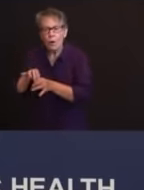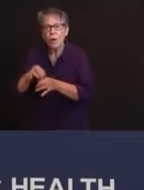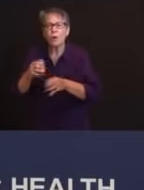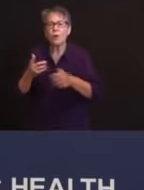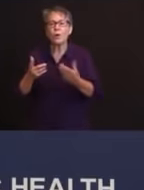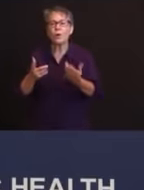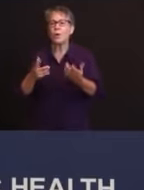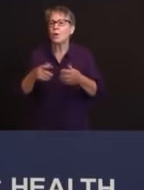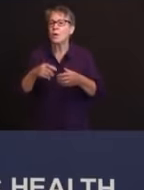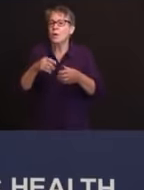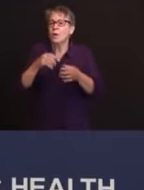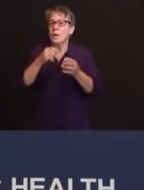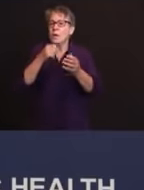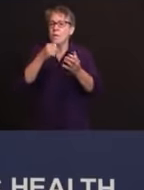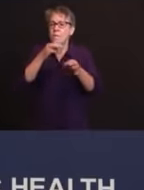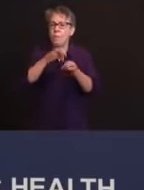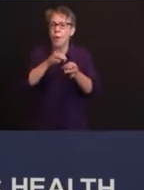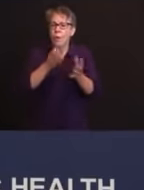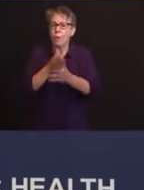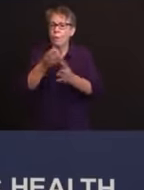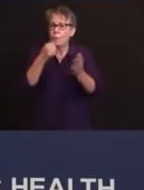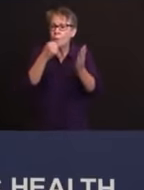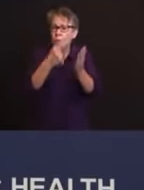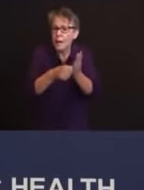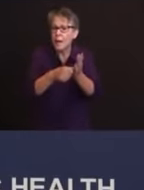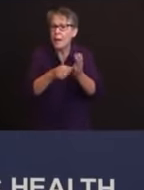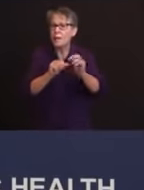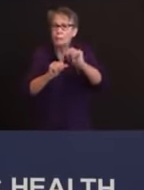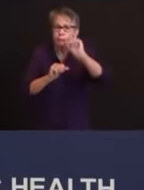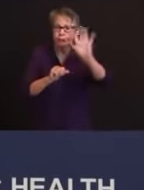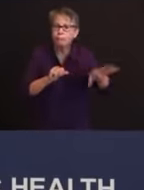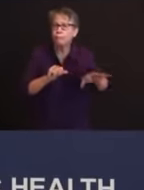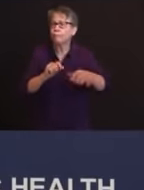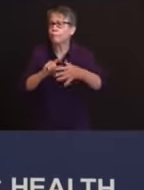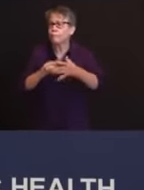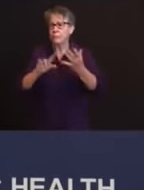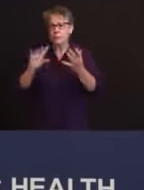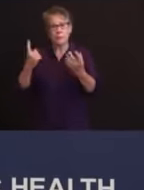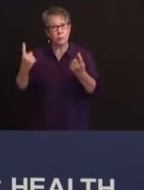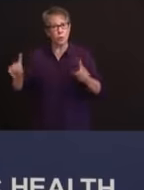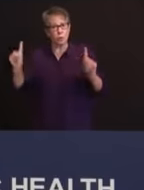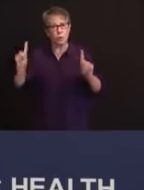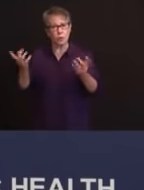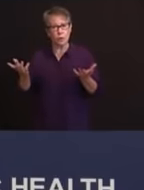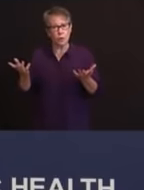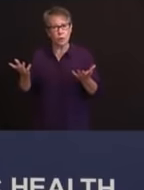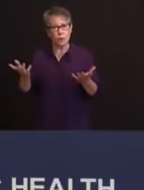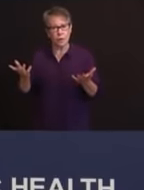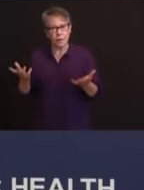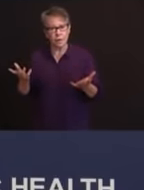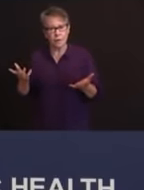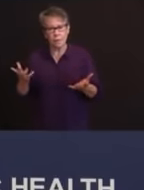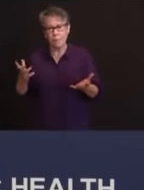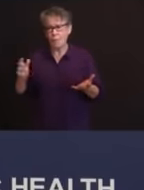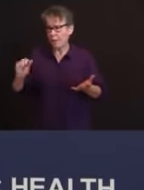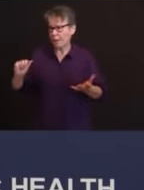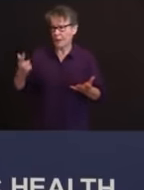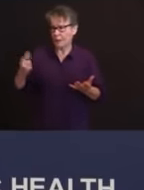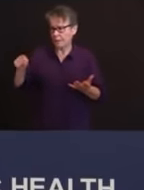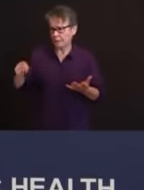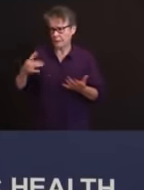certainly with the Attorney General is doing a great job. I think if it's a legitimate cure, a legitimate mistake, and there's a legitimate